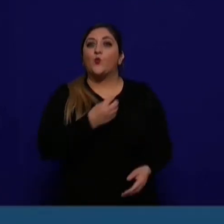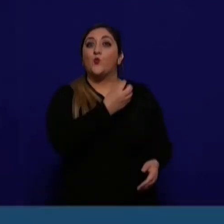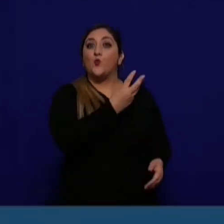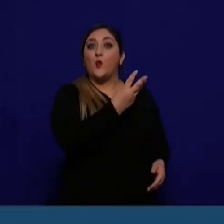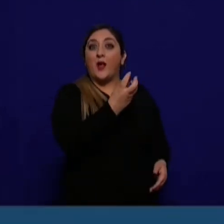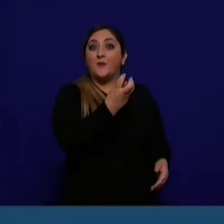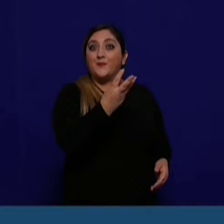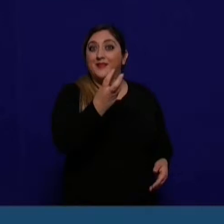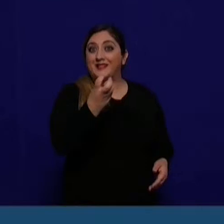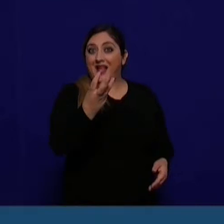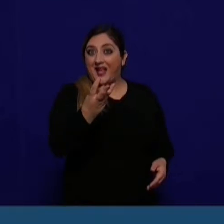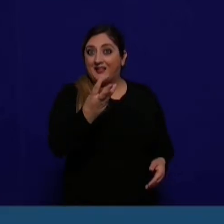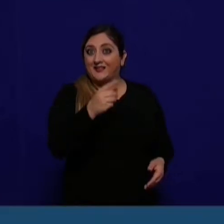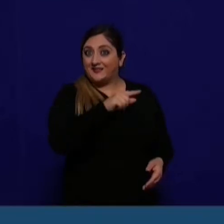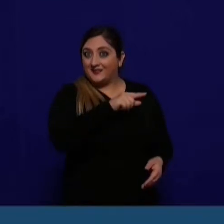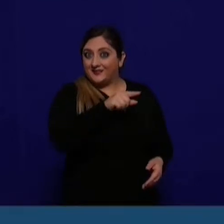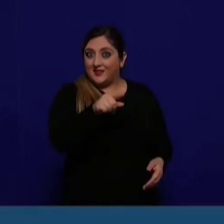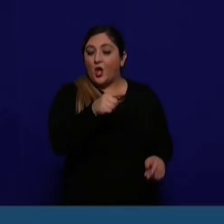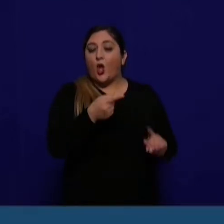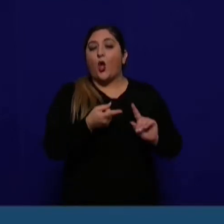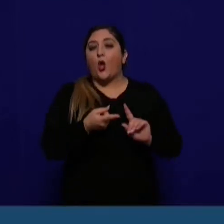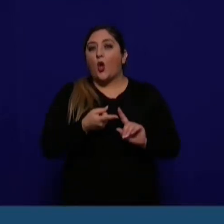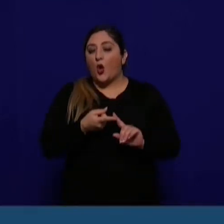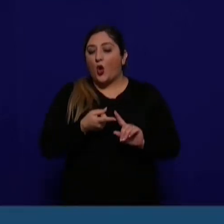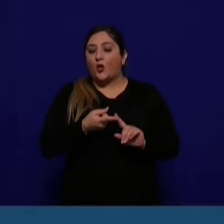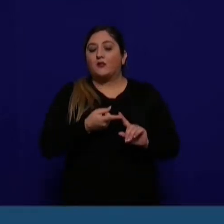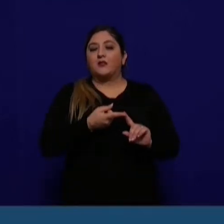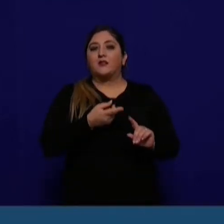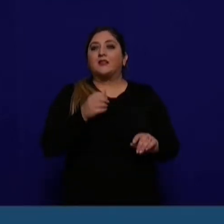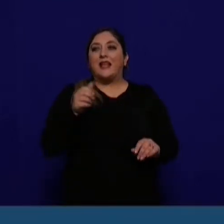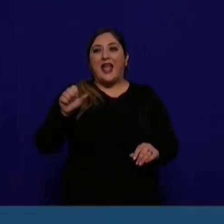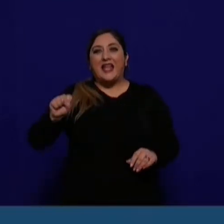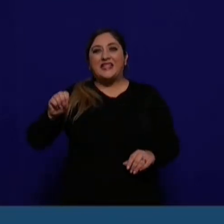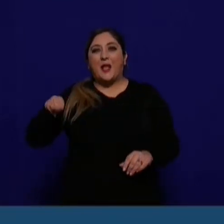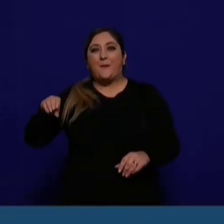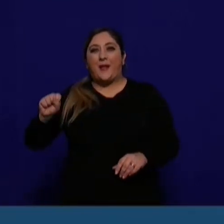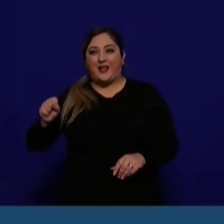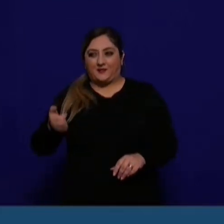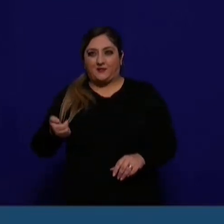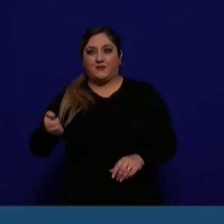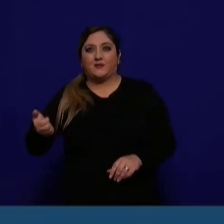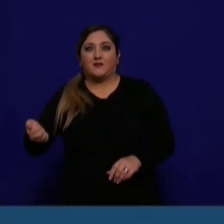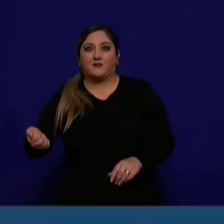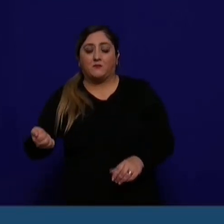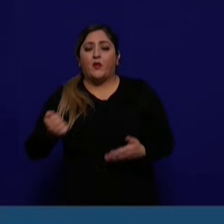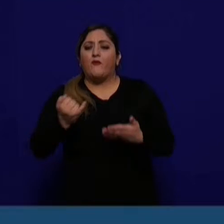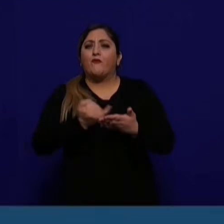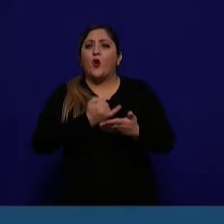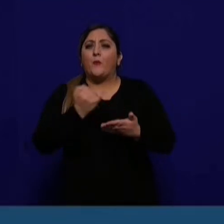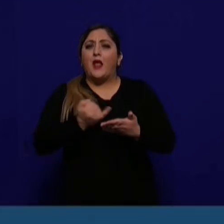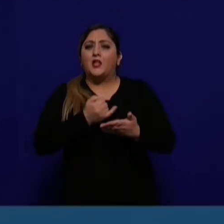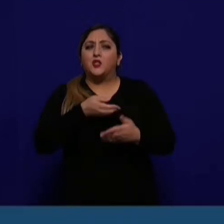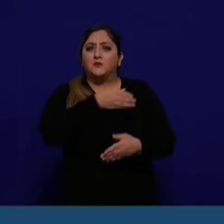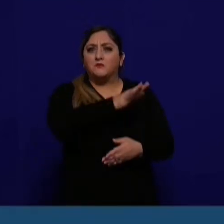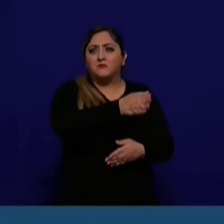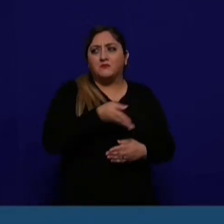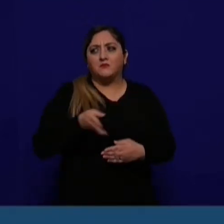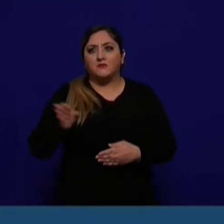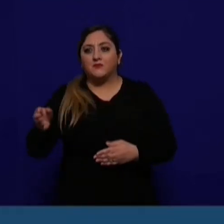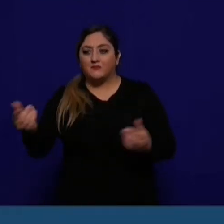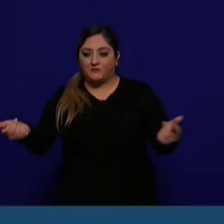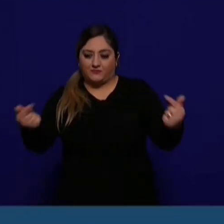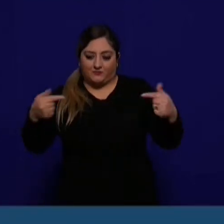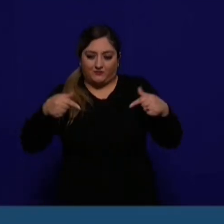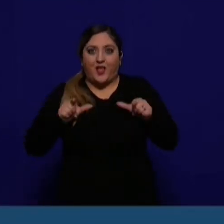on vaccine.gov.mt, whereby you can include your details and we will be sending you an appointment. We have